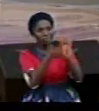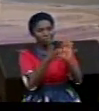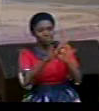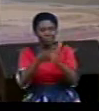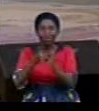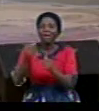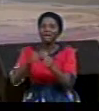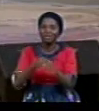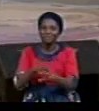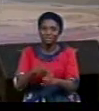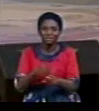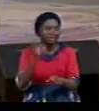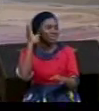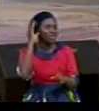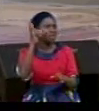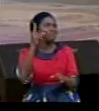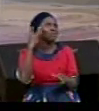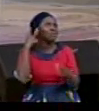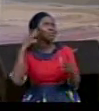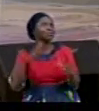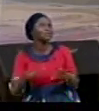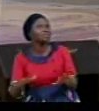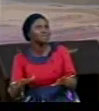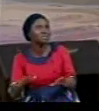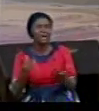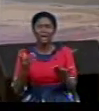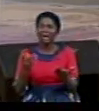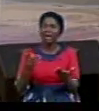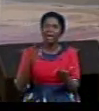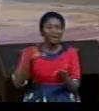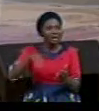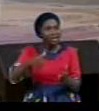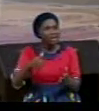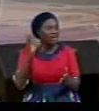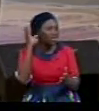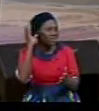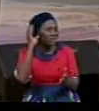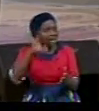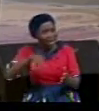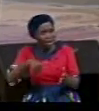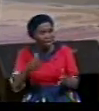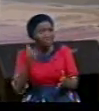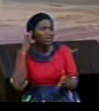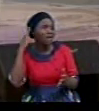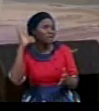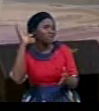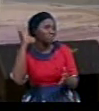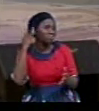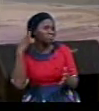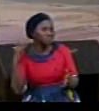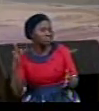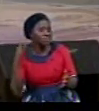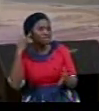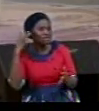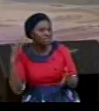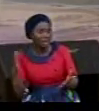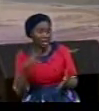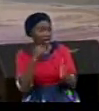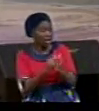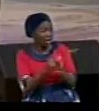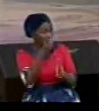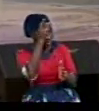Satan and you hear another one by the weather is a boy that is you know picking at the window there but you say Satan